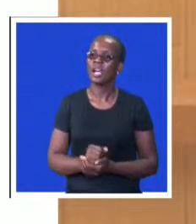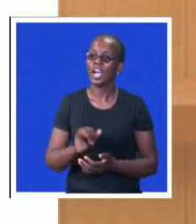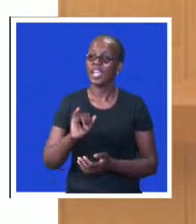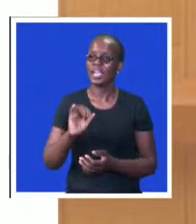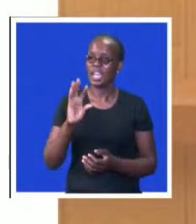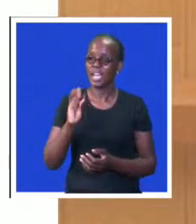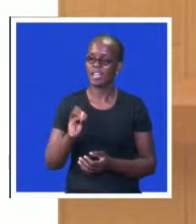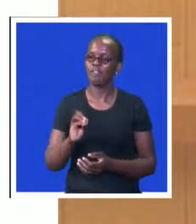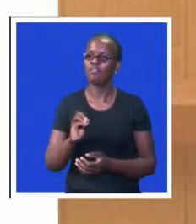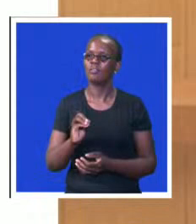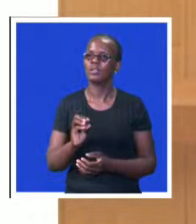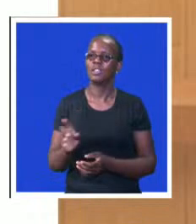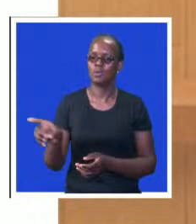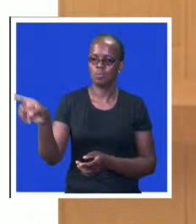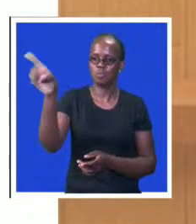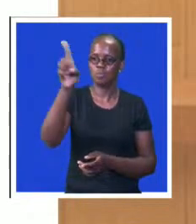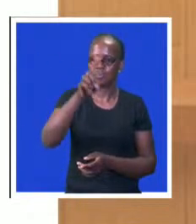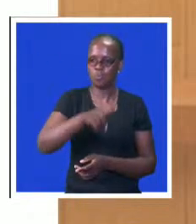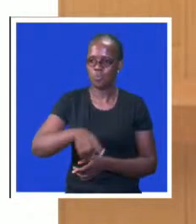we